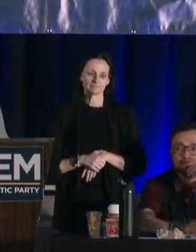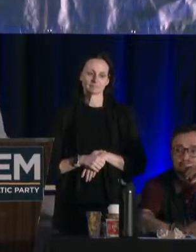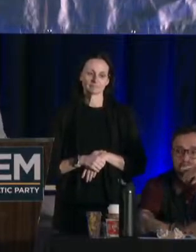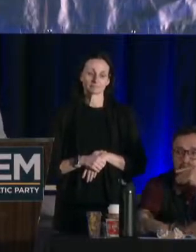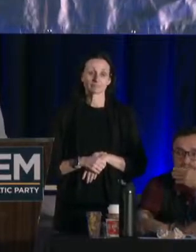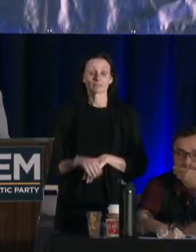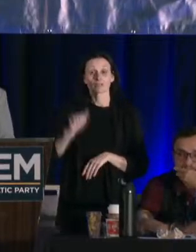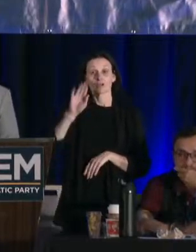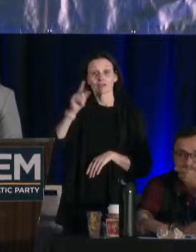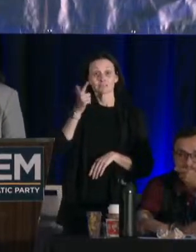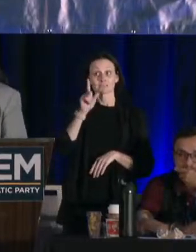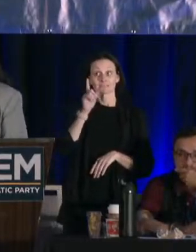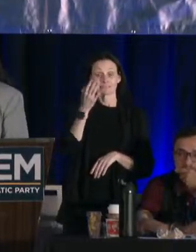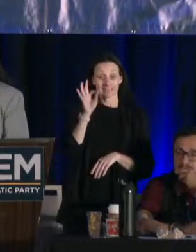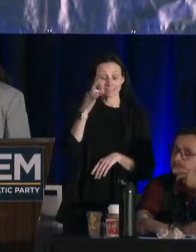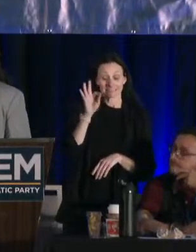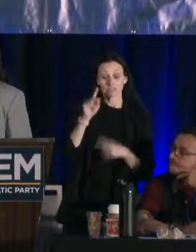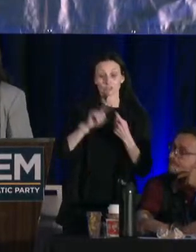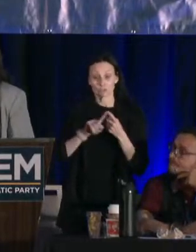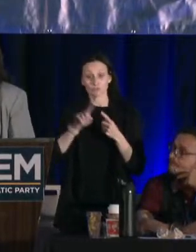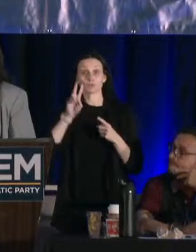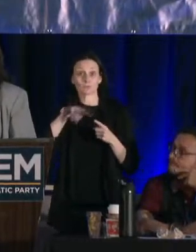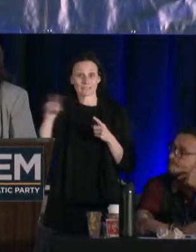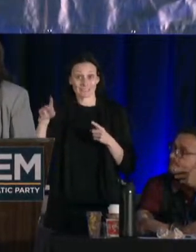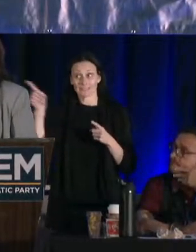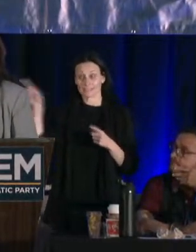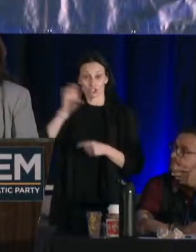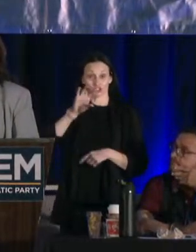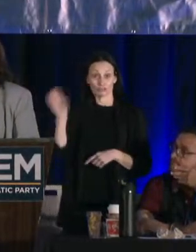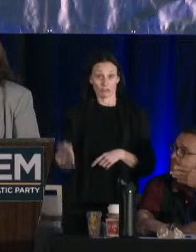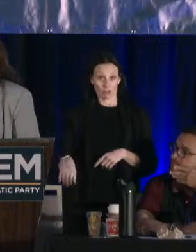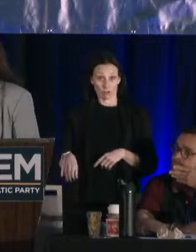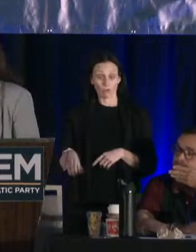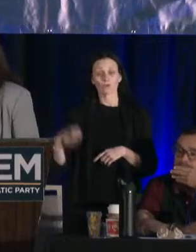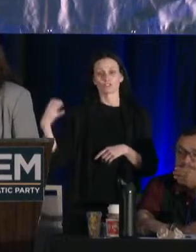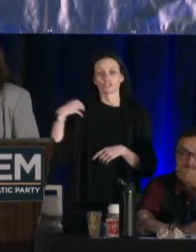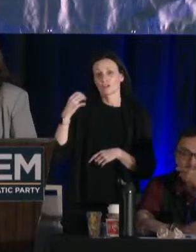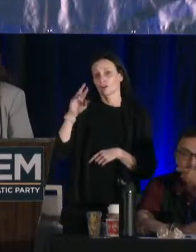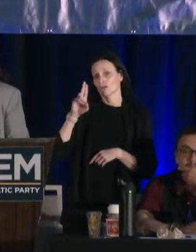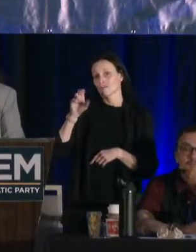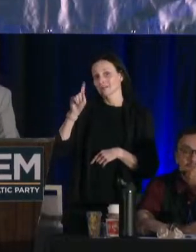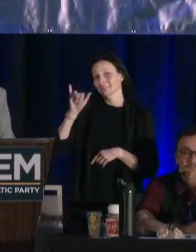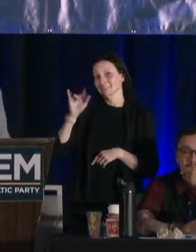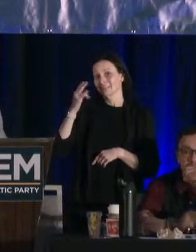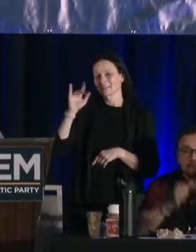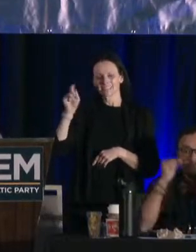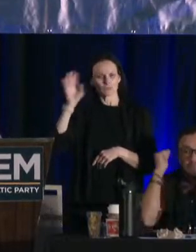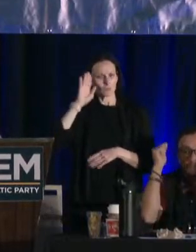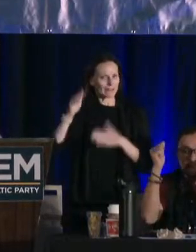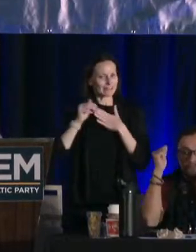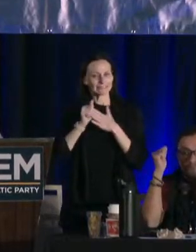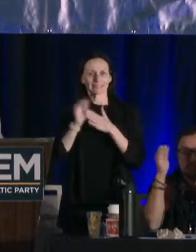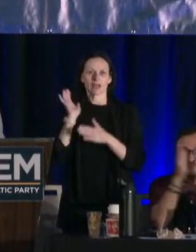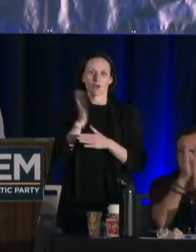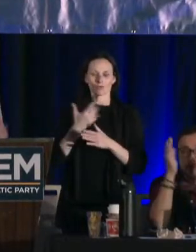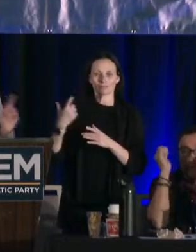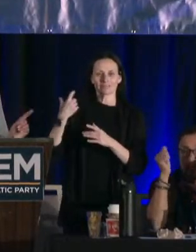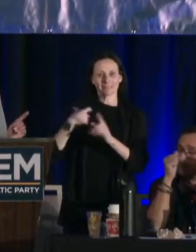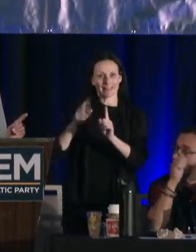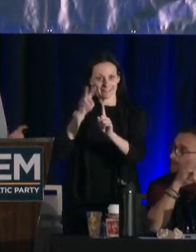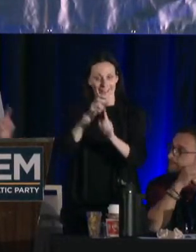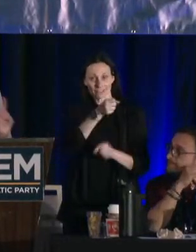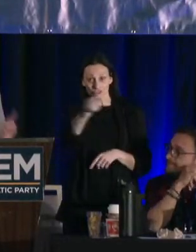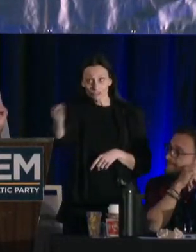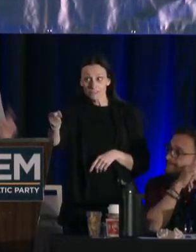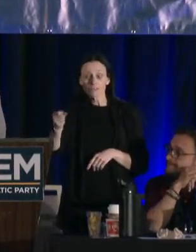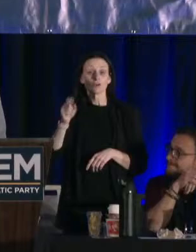August 19th to the 22nd in Chicago, our chair, Rusty Hicks, will lead our delegation,